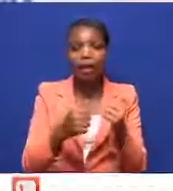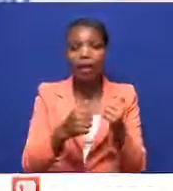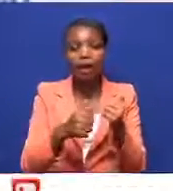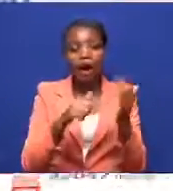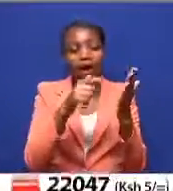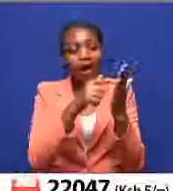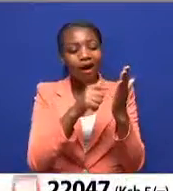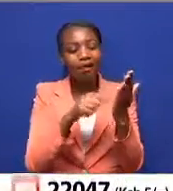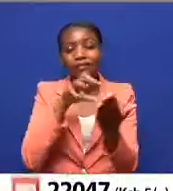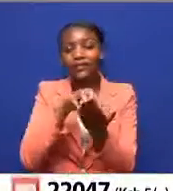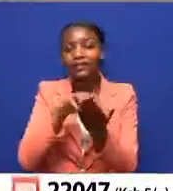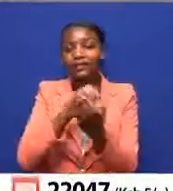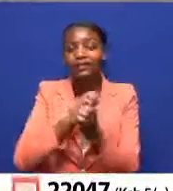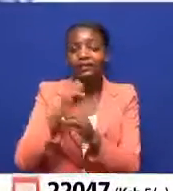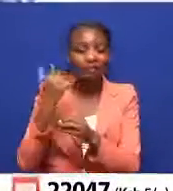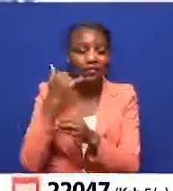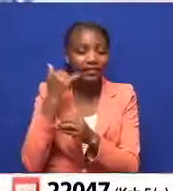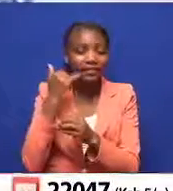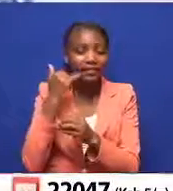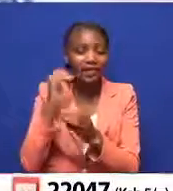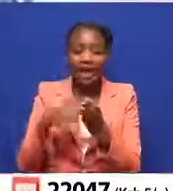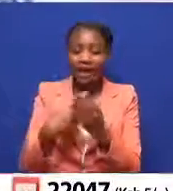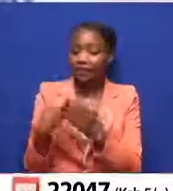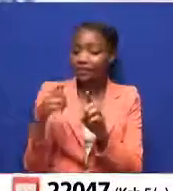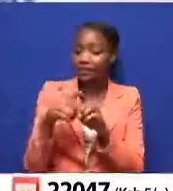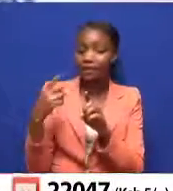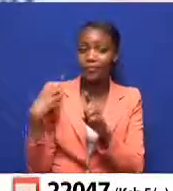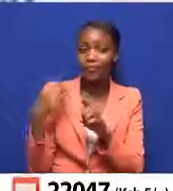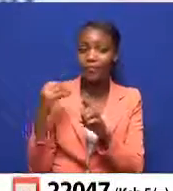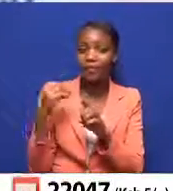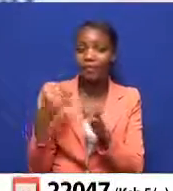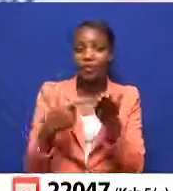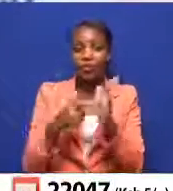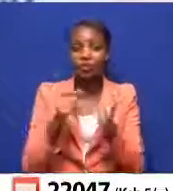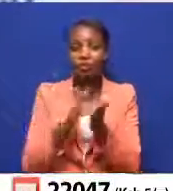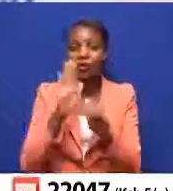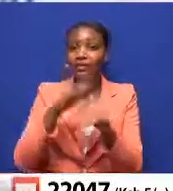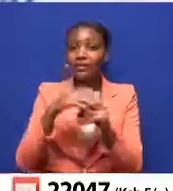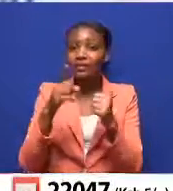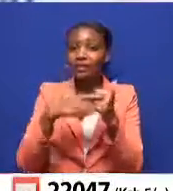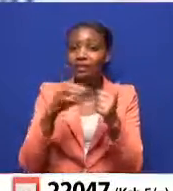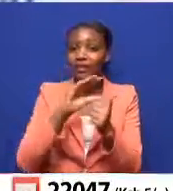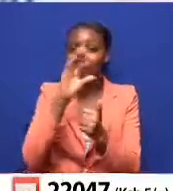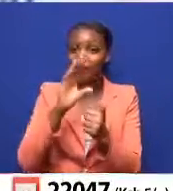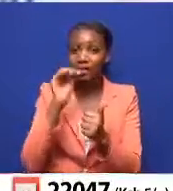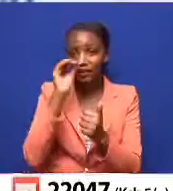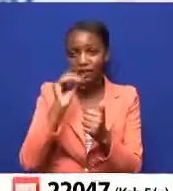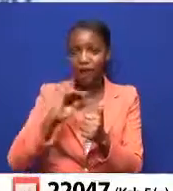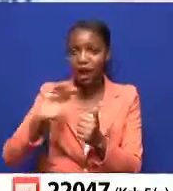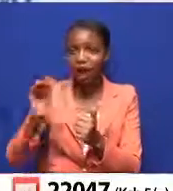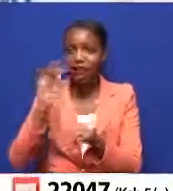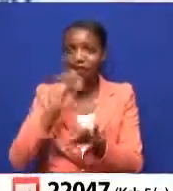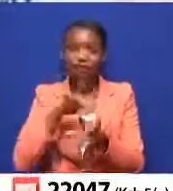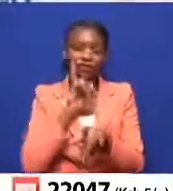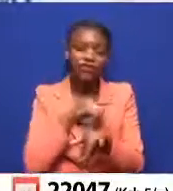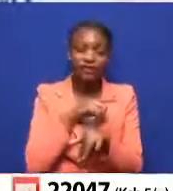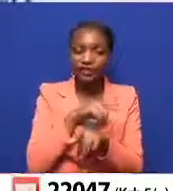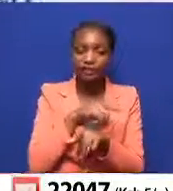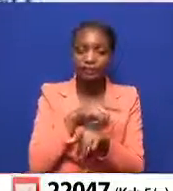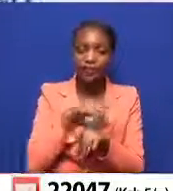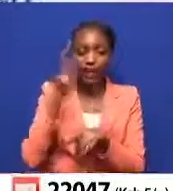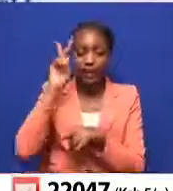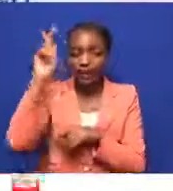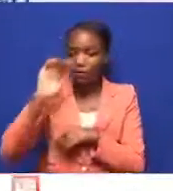cases of the disease. This number accounts for more than 60% of the counties affected.